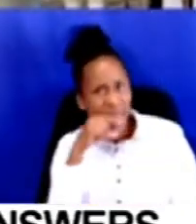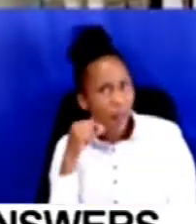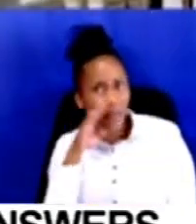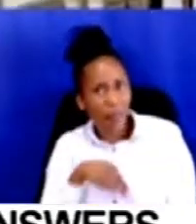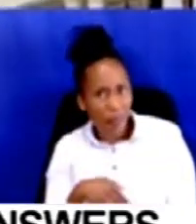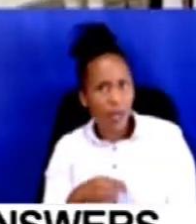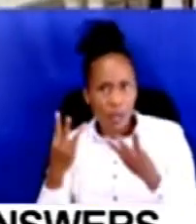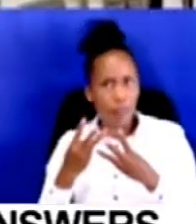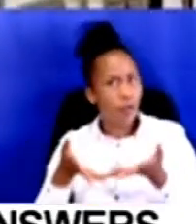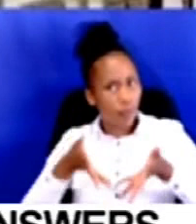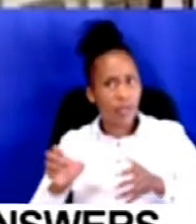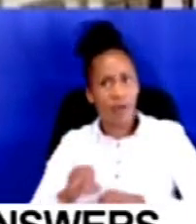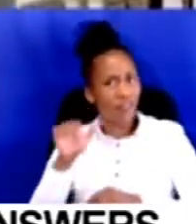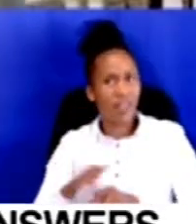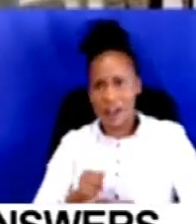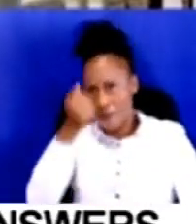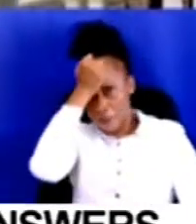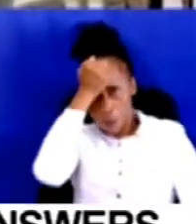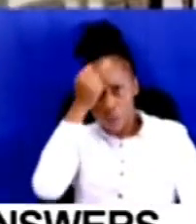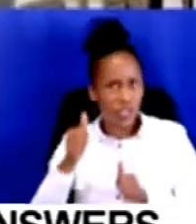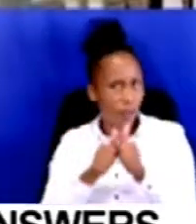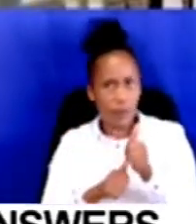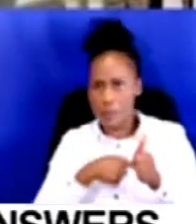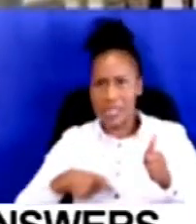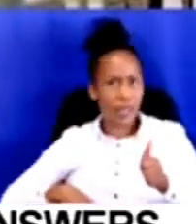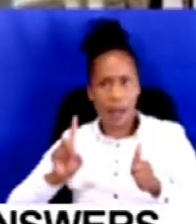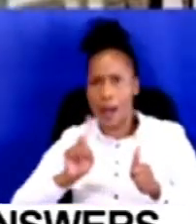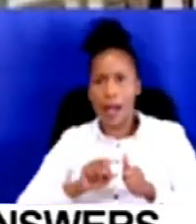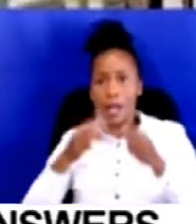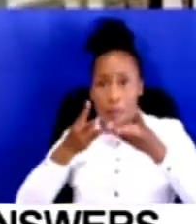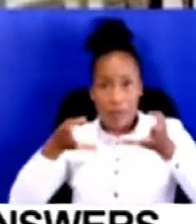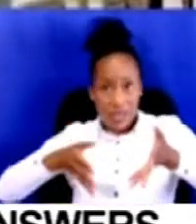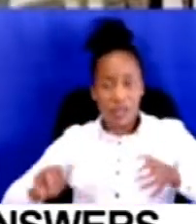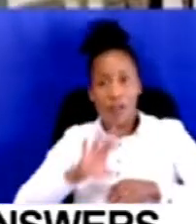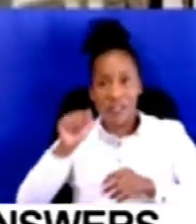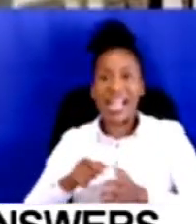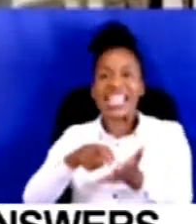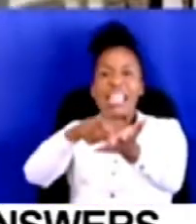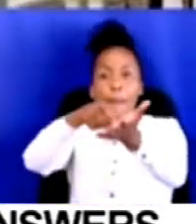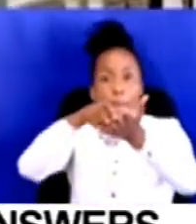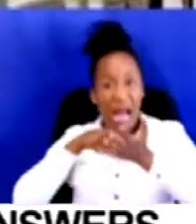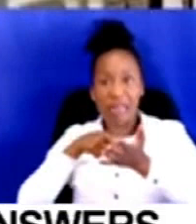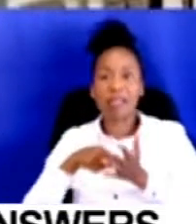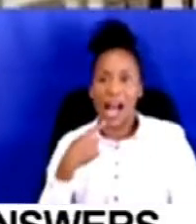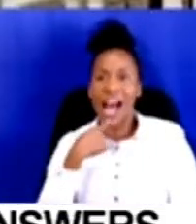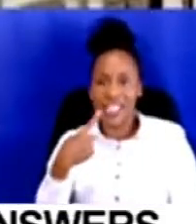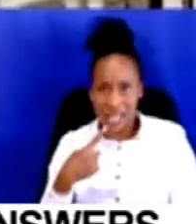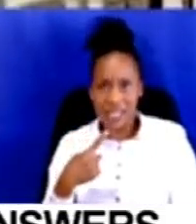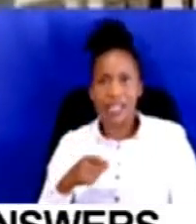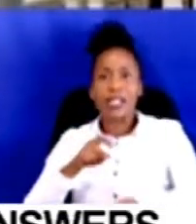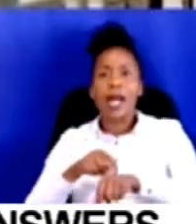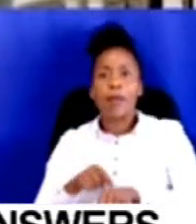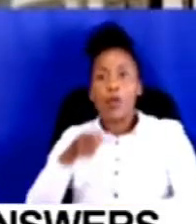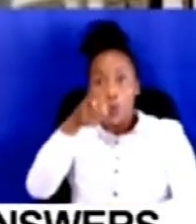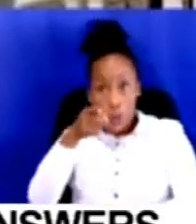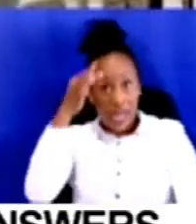Africa are not fools, Deputy President. The people of South Africa demand answers. When will you and your government put South